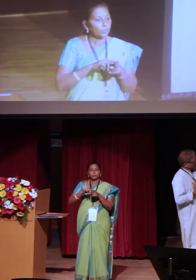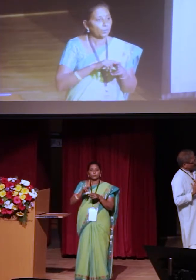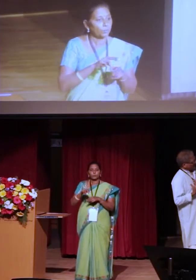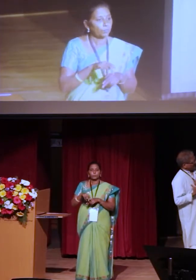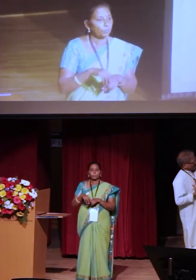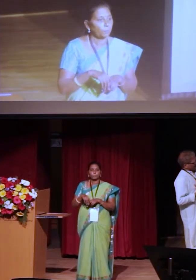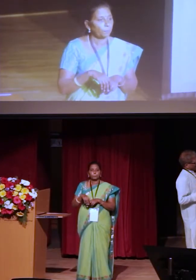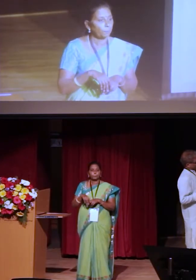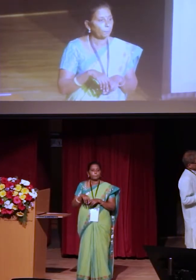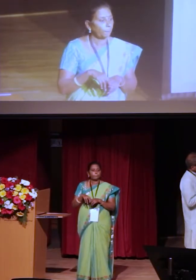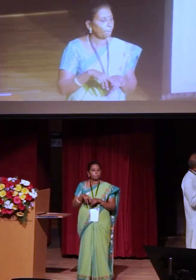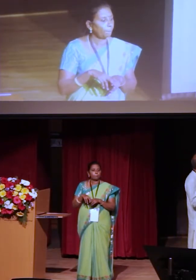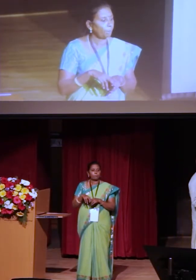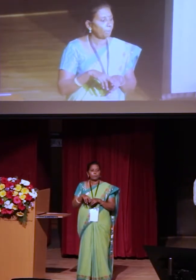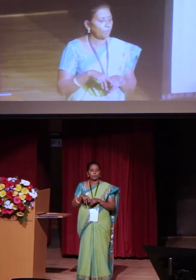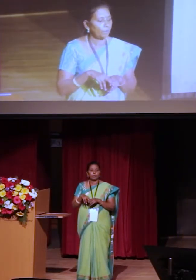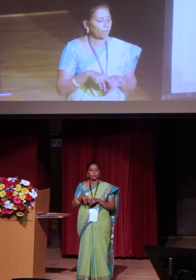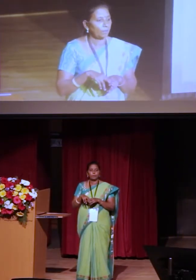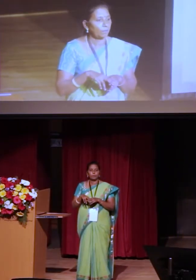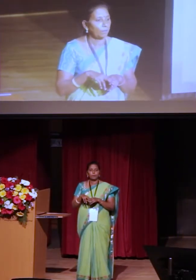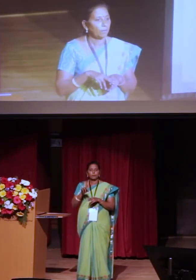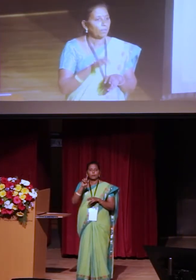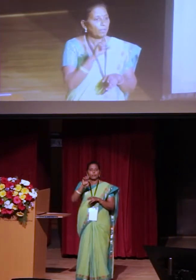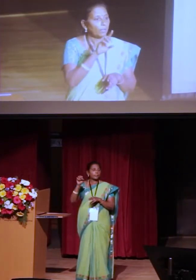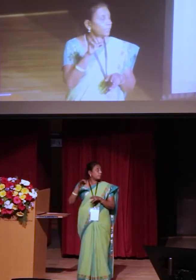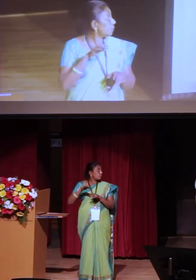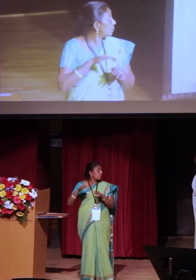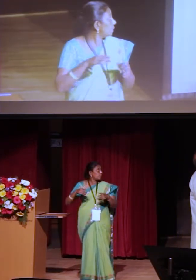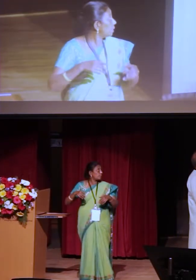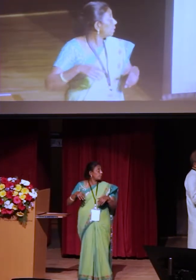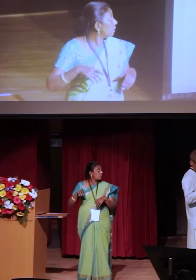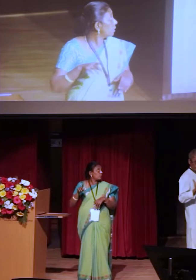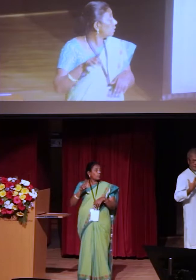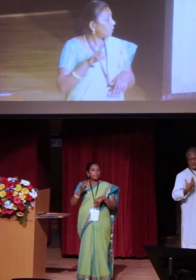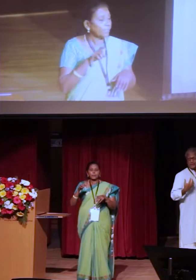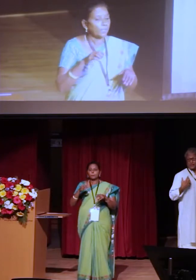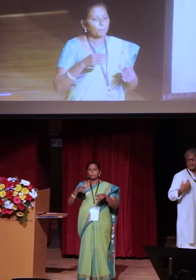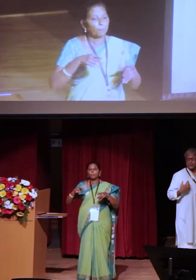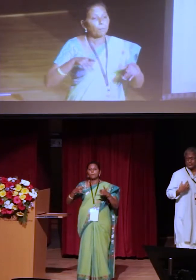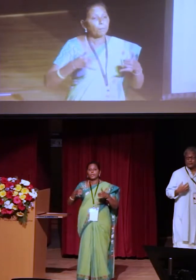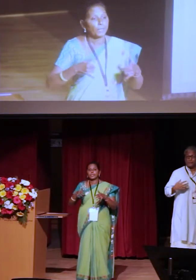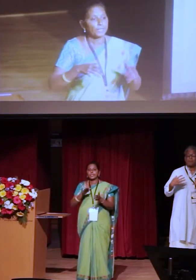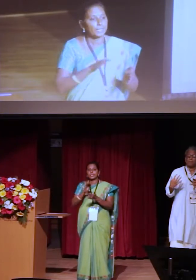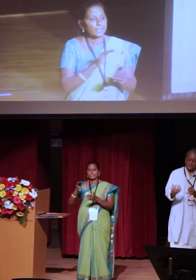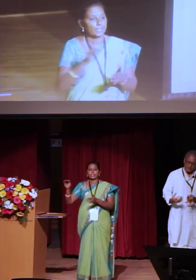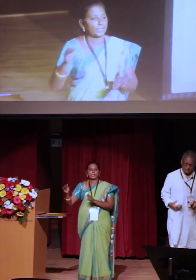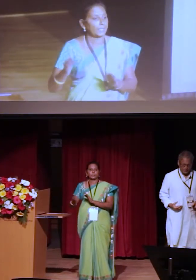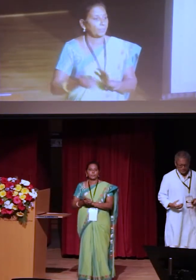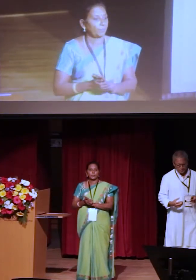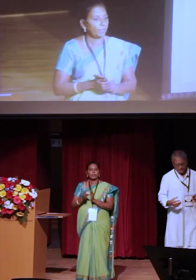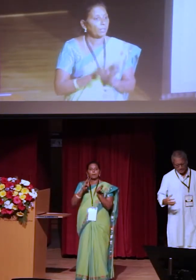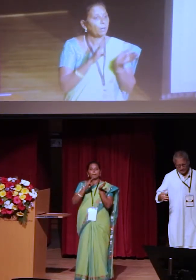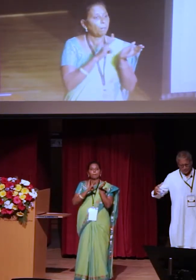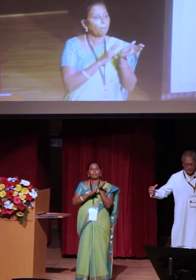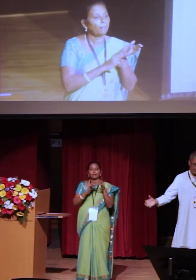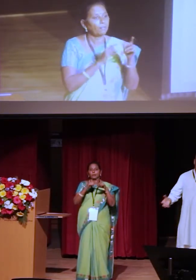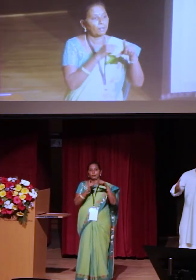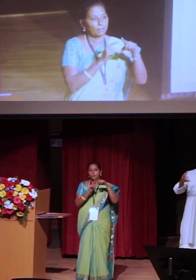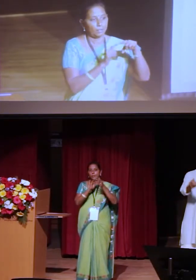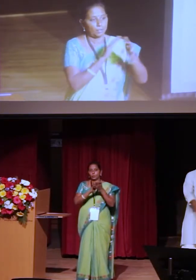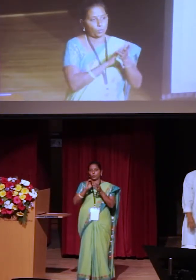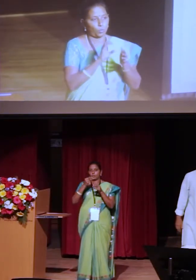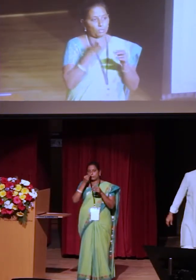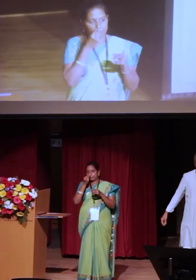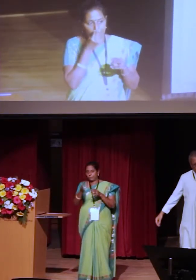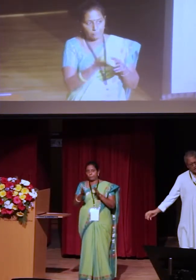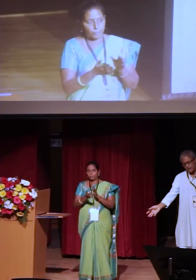about 3 months, 100 play sessions, 12 participants across 3 schools. The method is very simple. We give